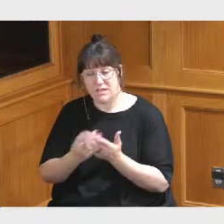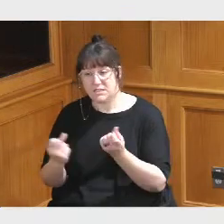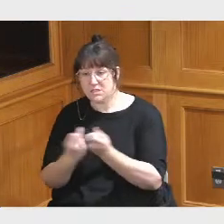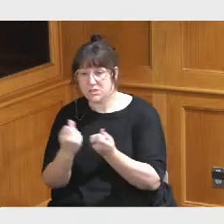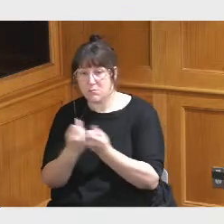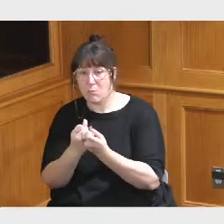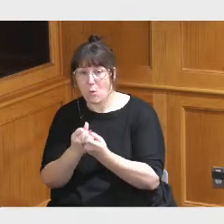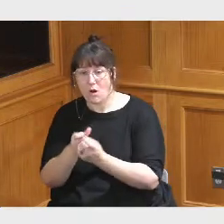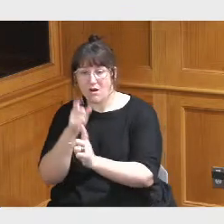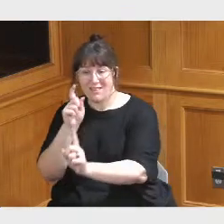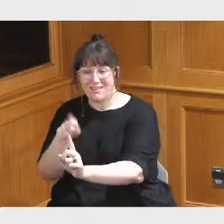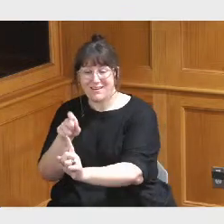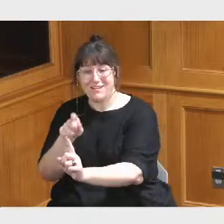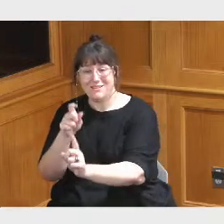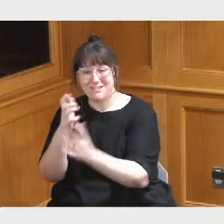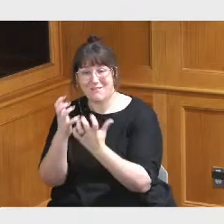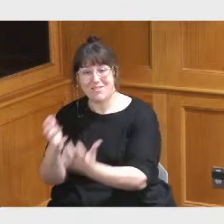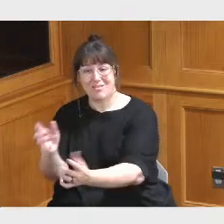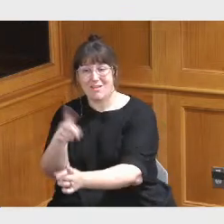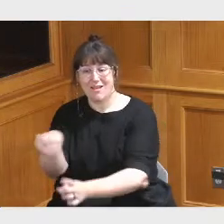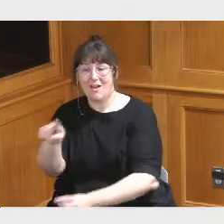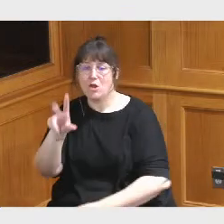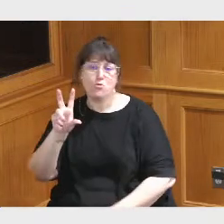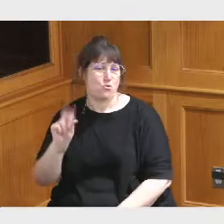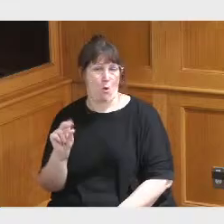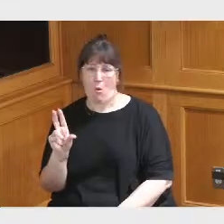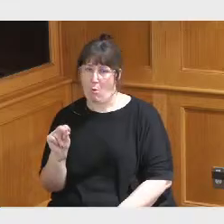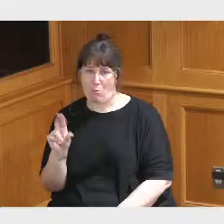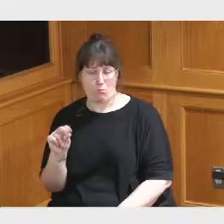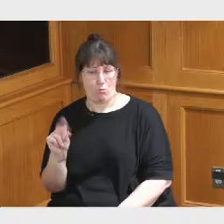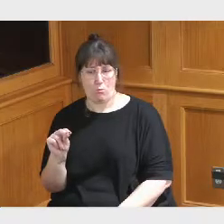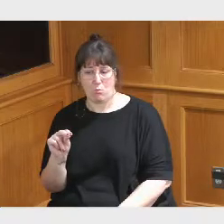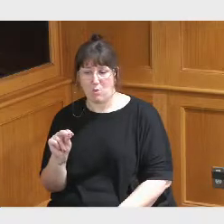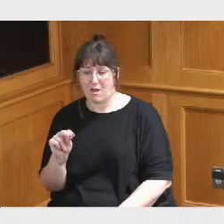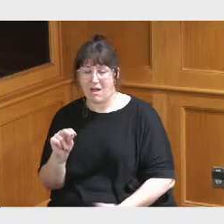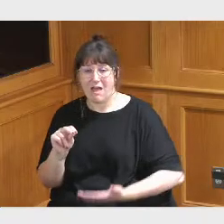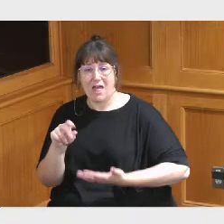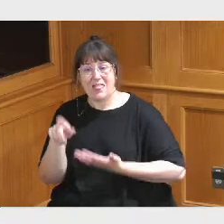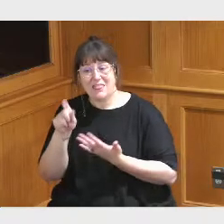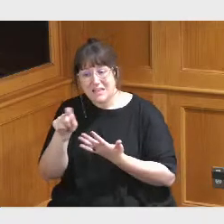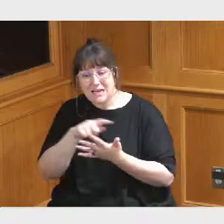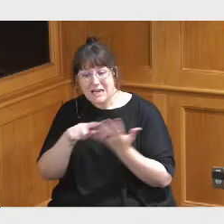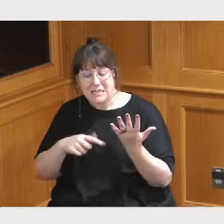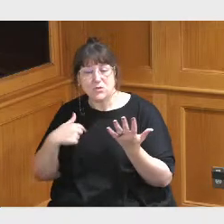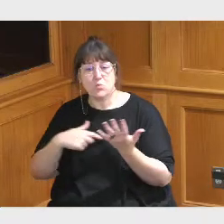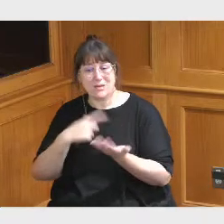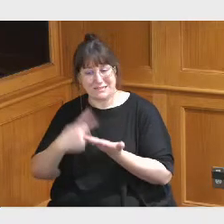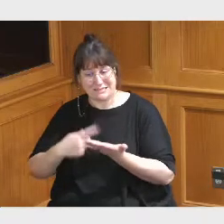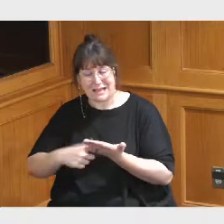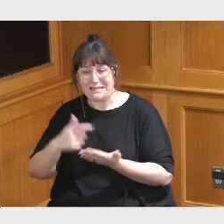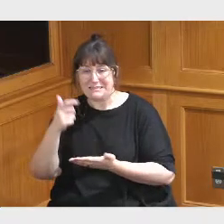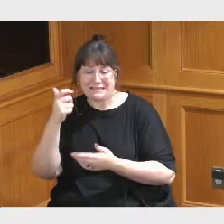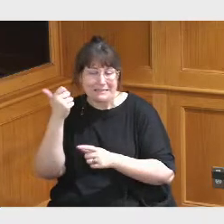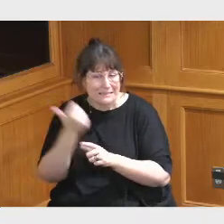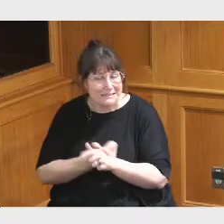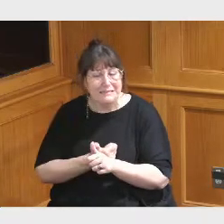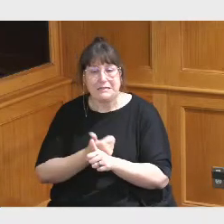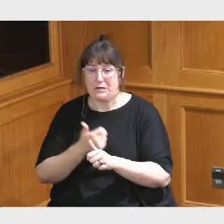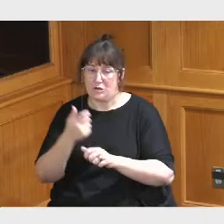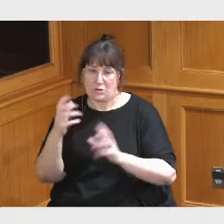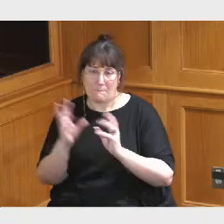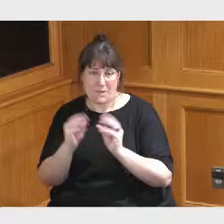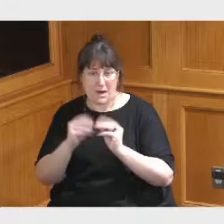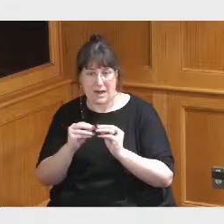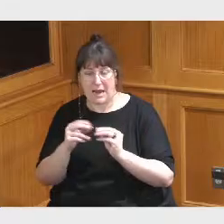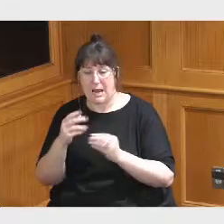core needs of the county. Those core needs, which the board talks about every meeting, we'll talk about a lot of them today. We'll hear it prominently